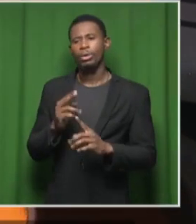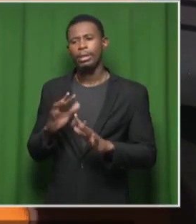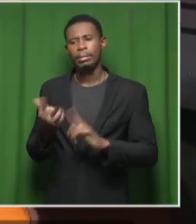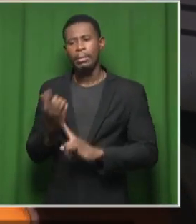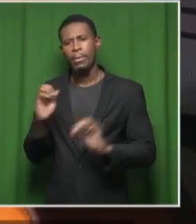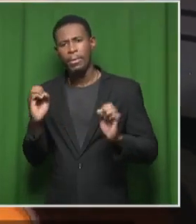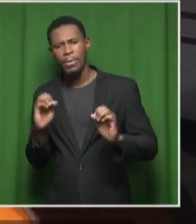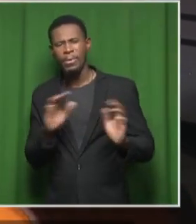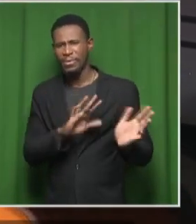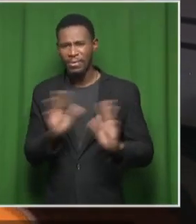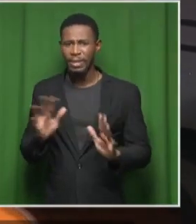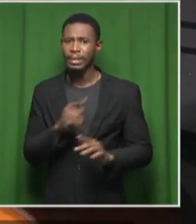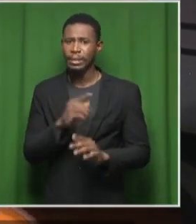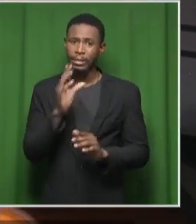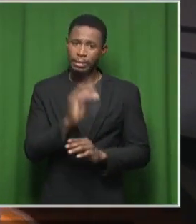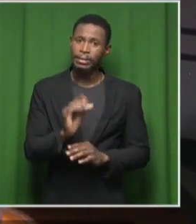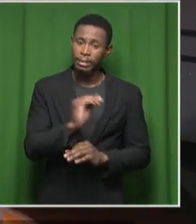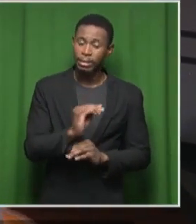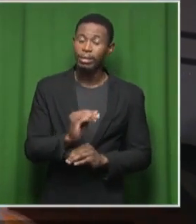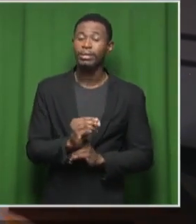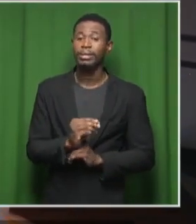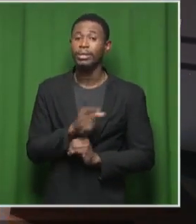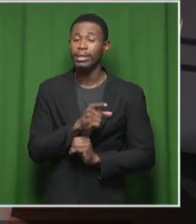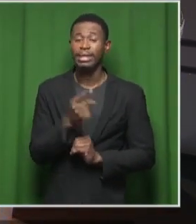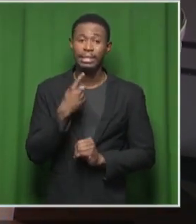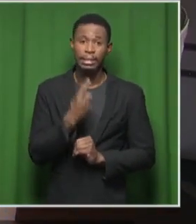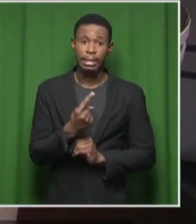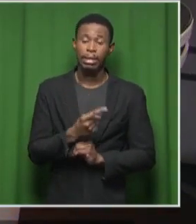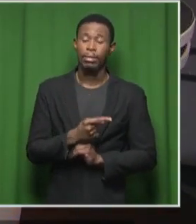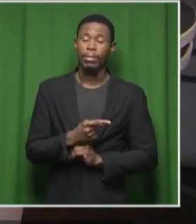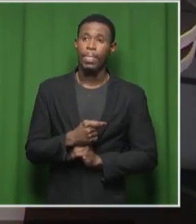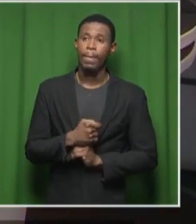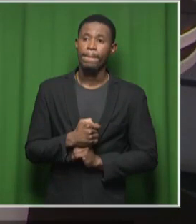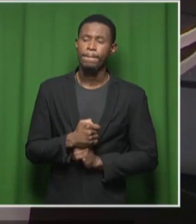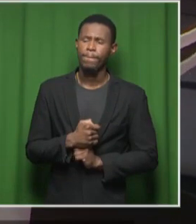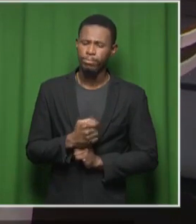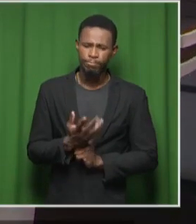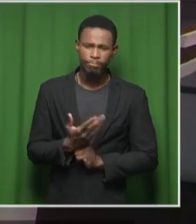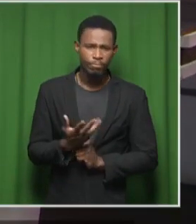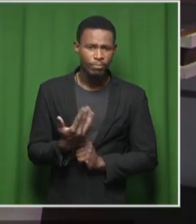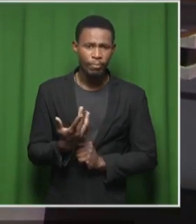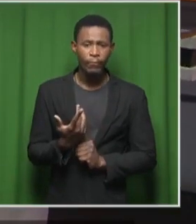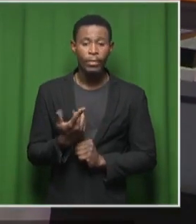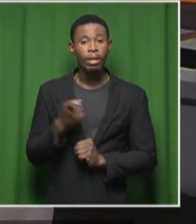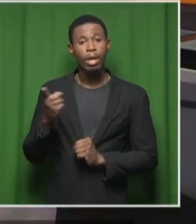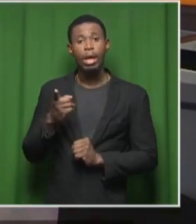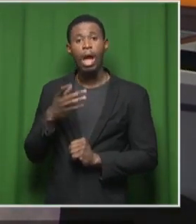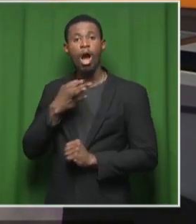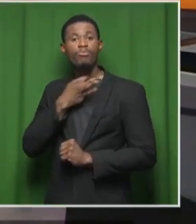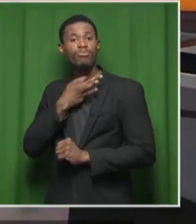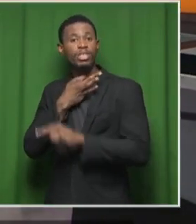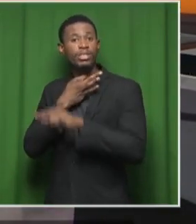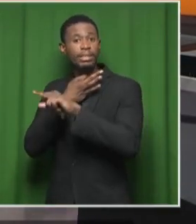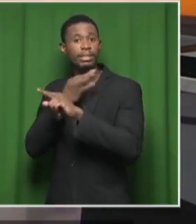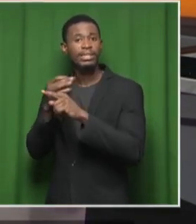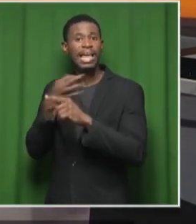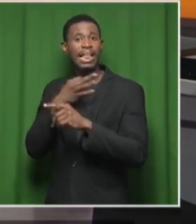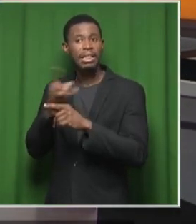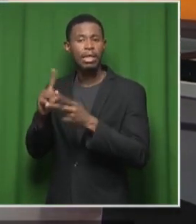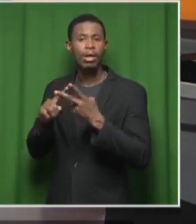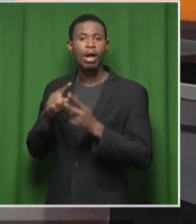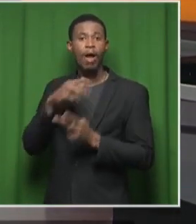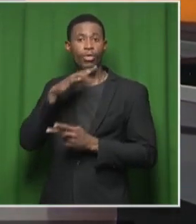that more often than not, they would say it's not just the Brits or the Afrikaner who oppressed them, even